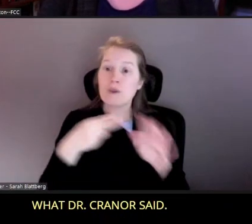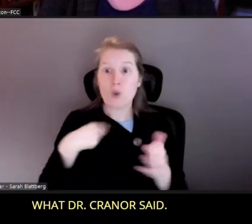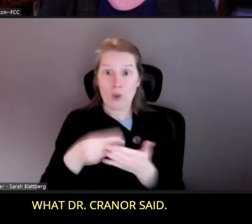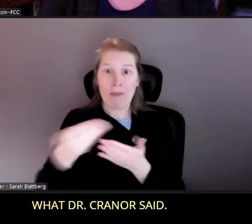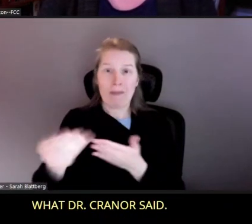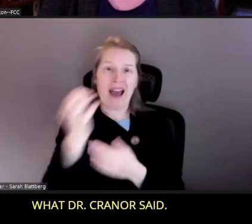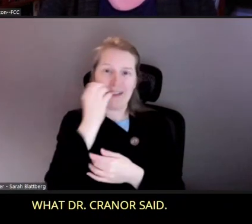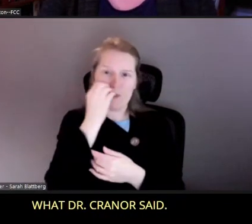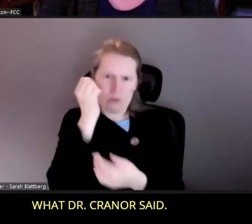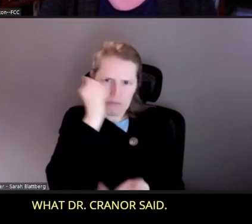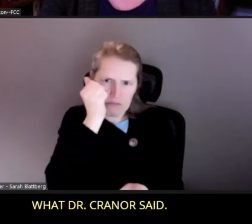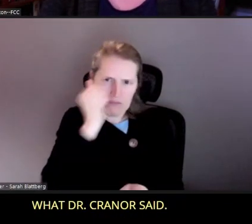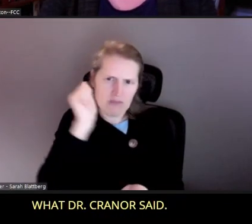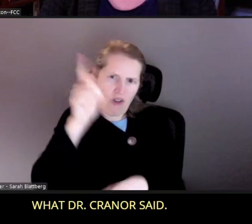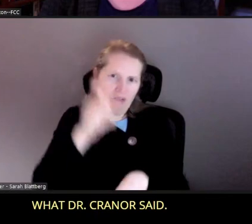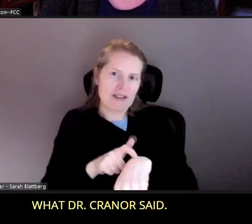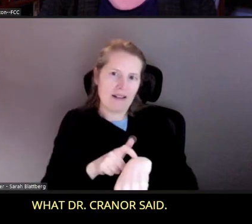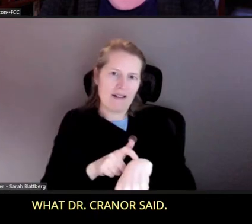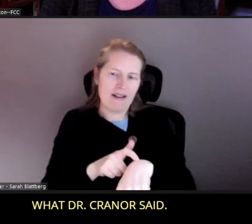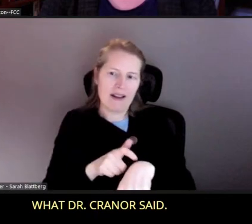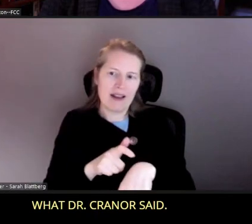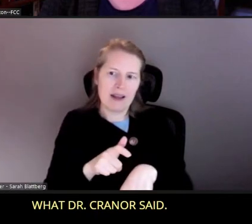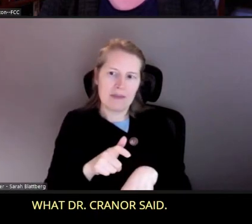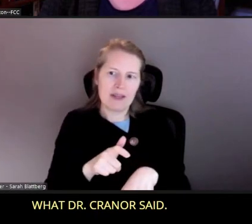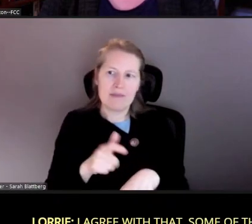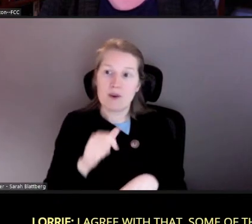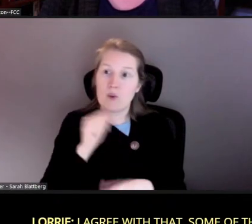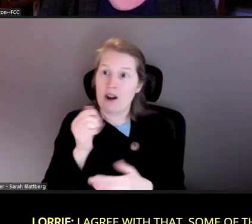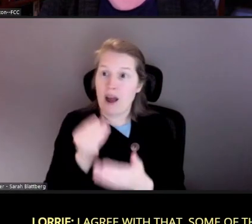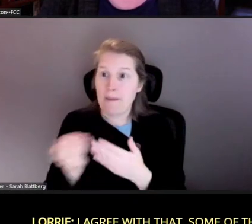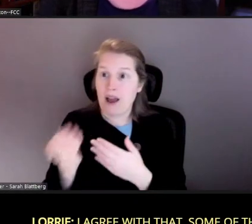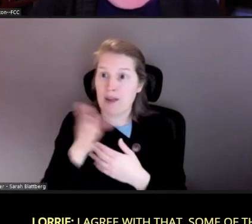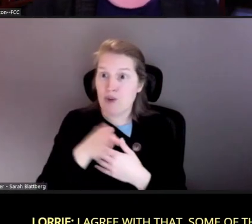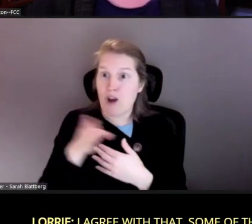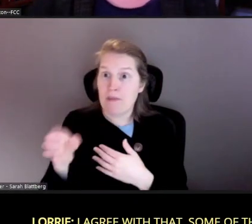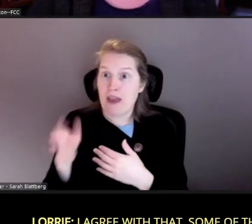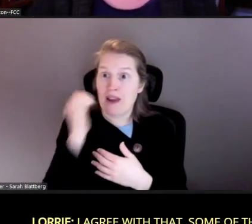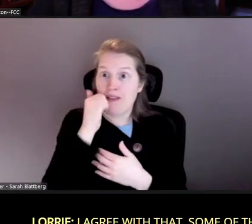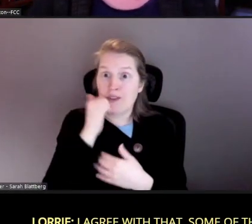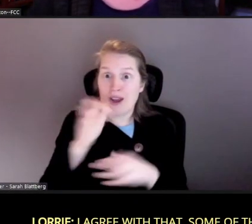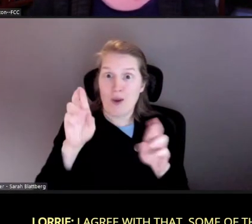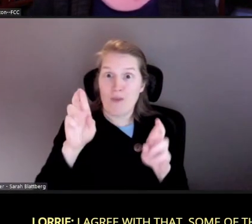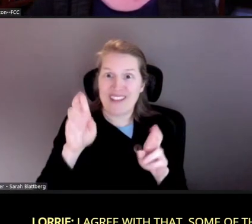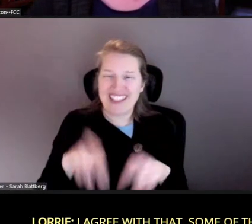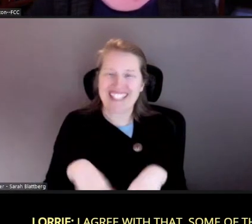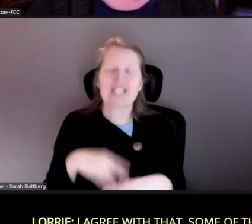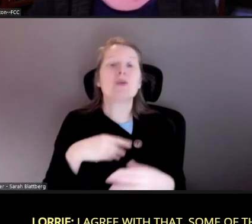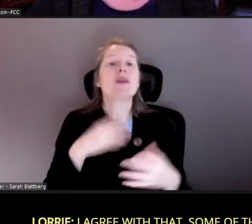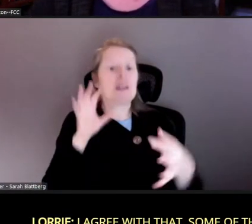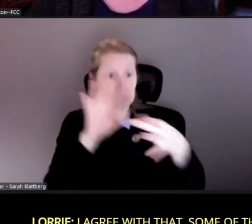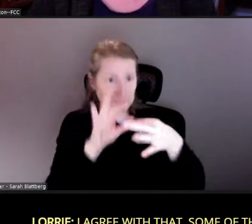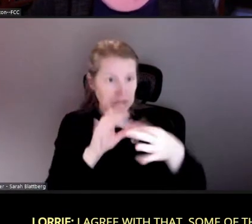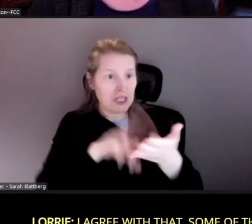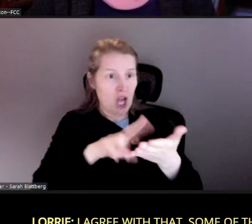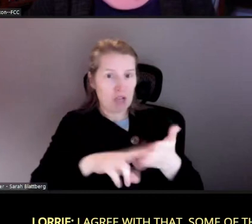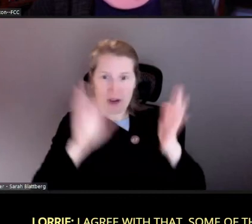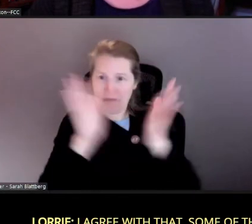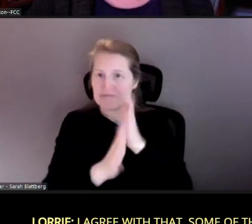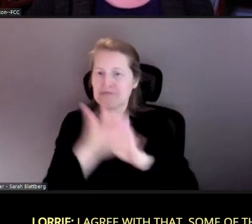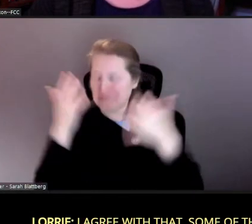all the time. We hopefully are not buying broadband all the time. Hopefully once we find a provider, we can stick with them for a while. And